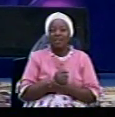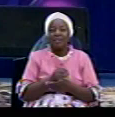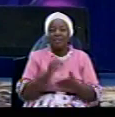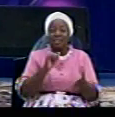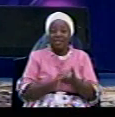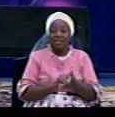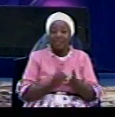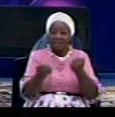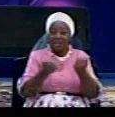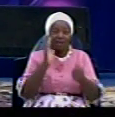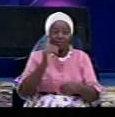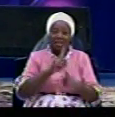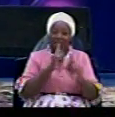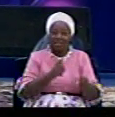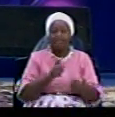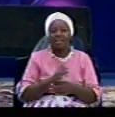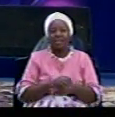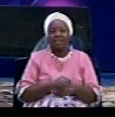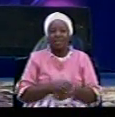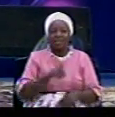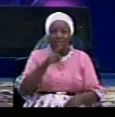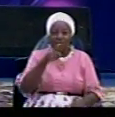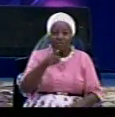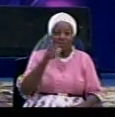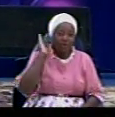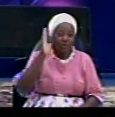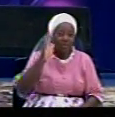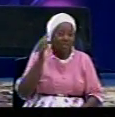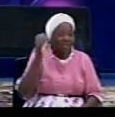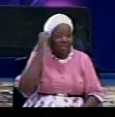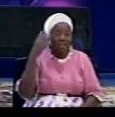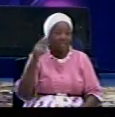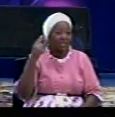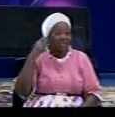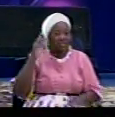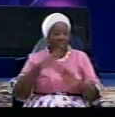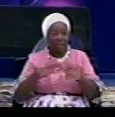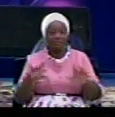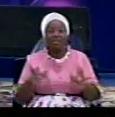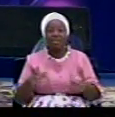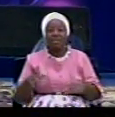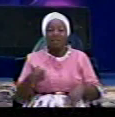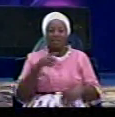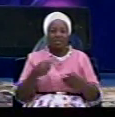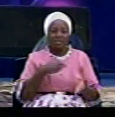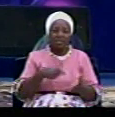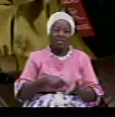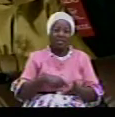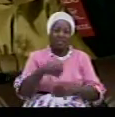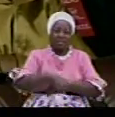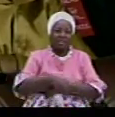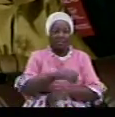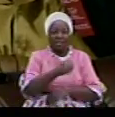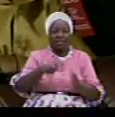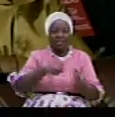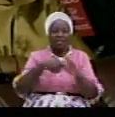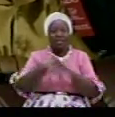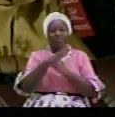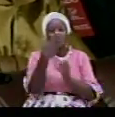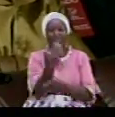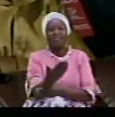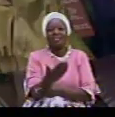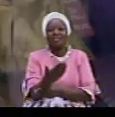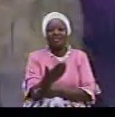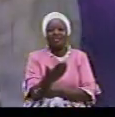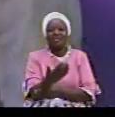answer. You will hear the sound. Tonight, a key in your hand. and